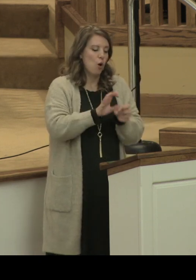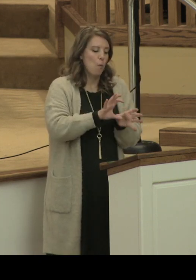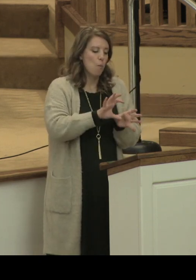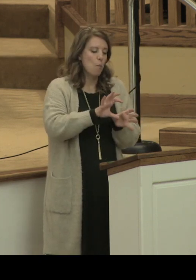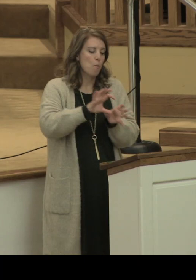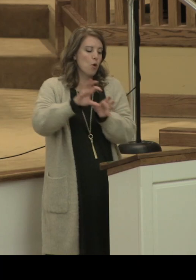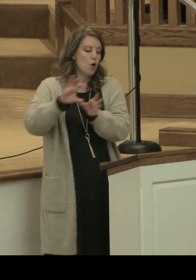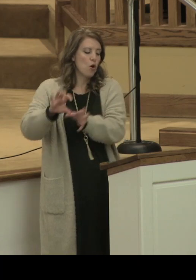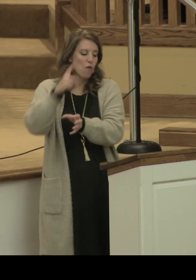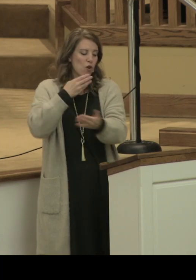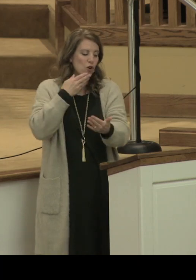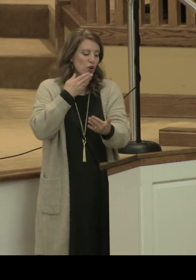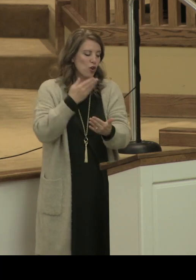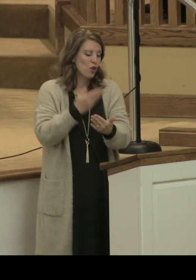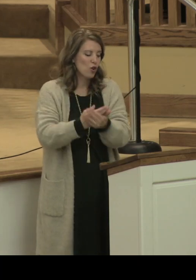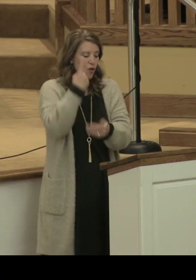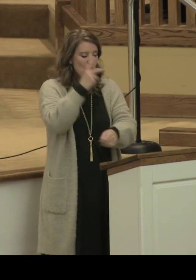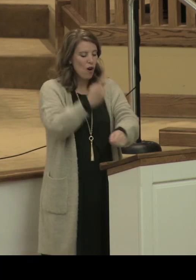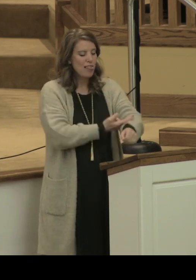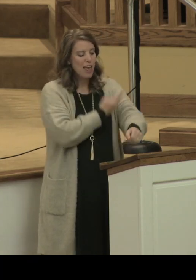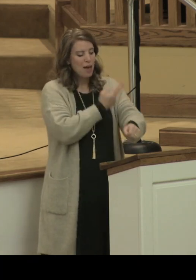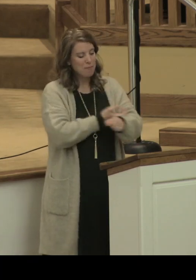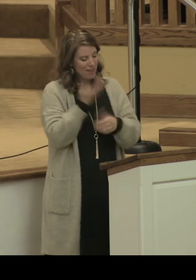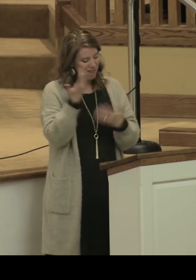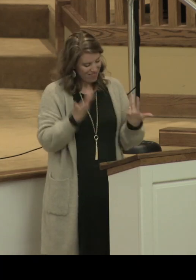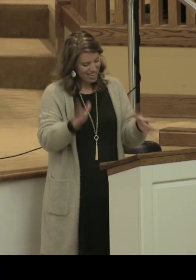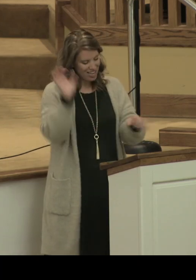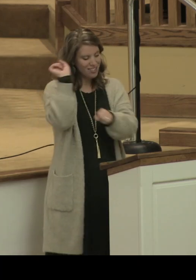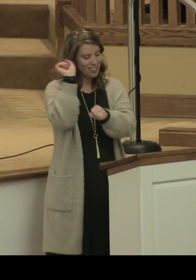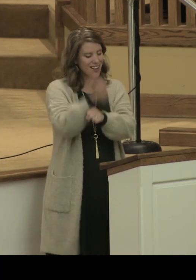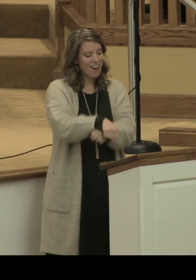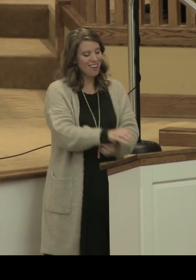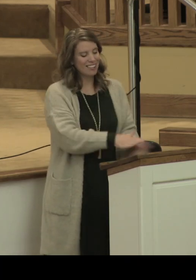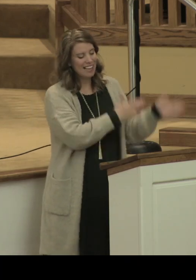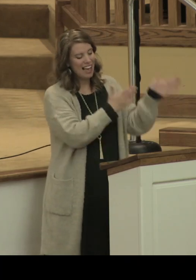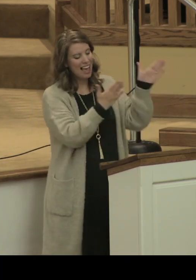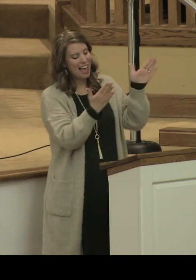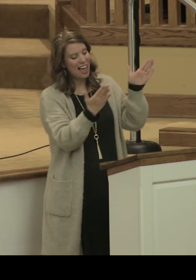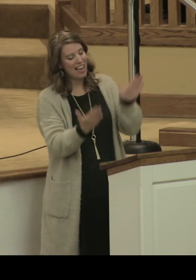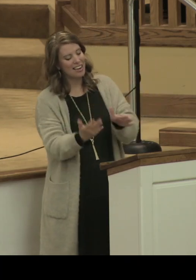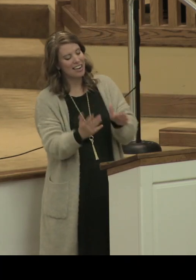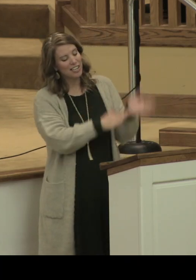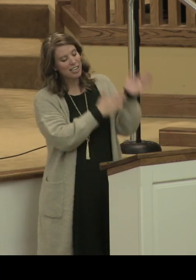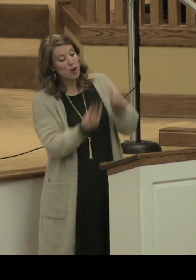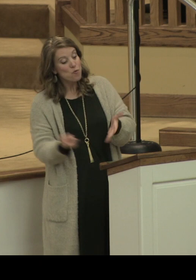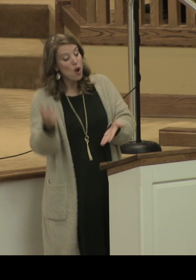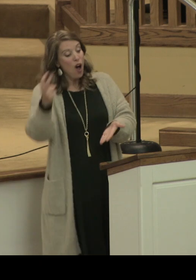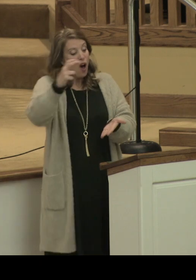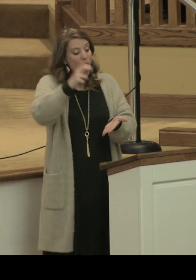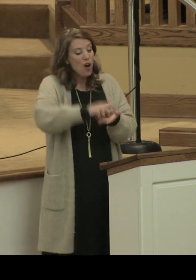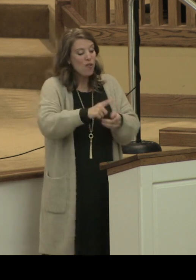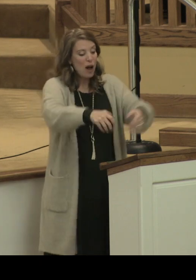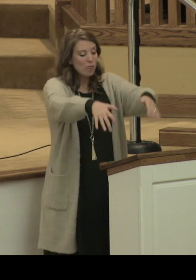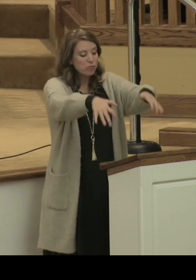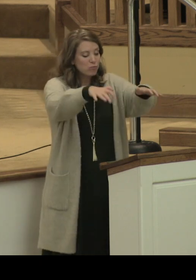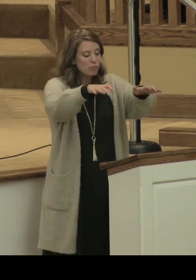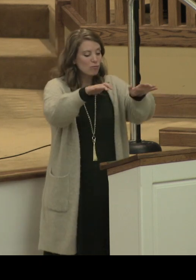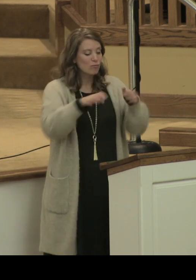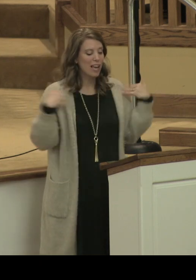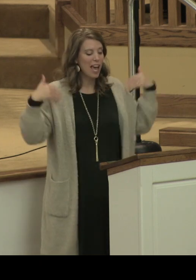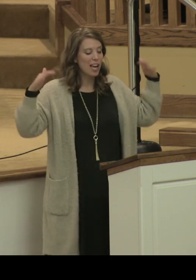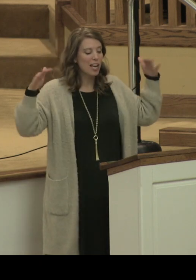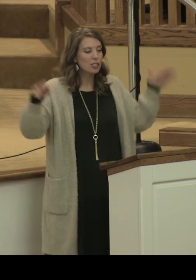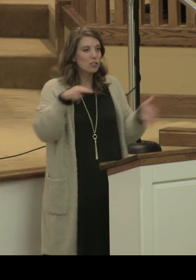for good, for the Lamb had conquered death. And the dead rose from their tombs, and